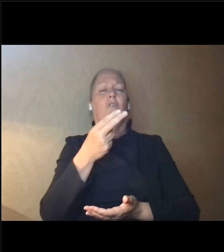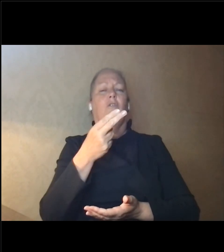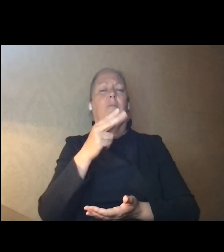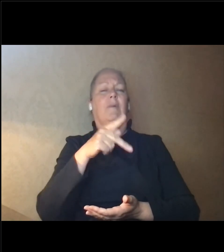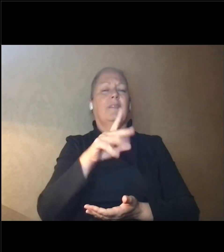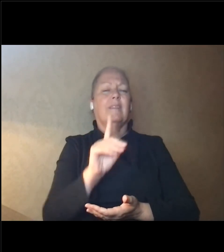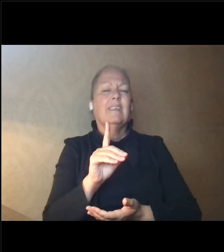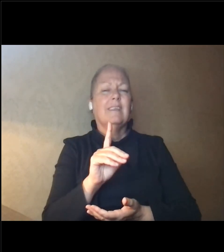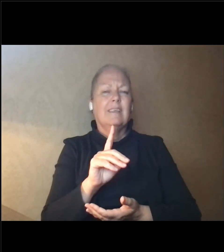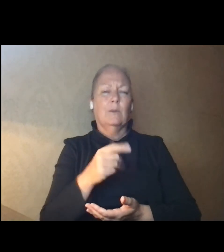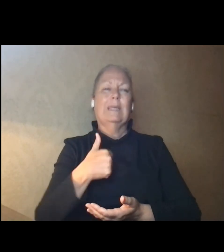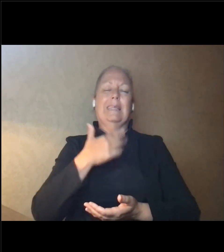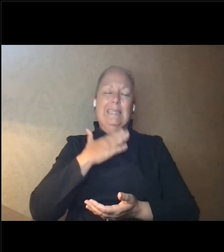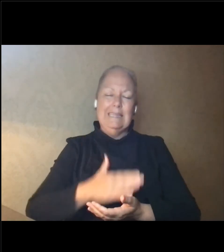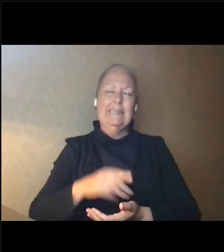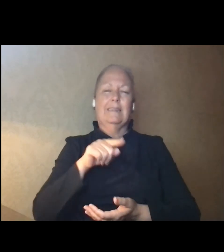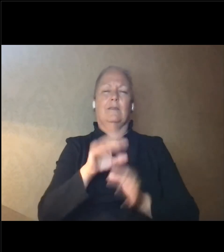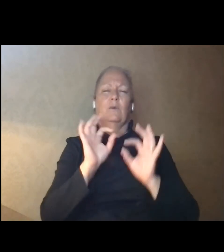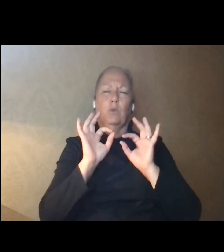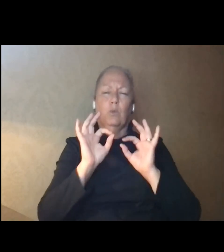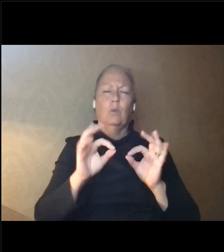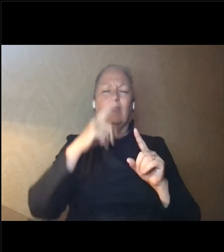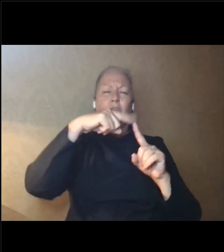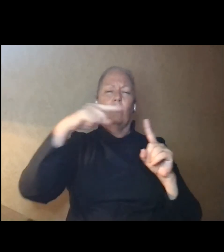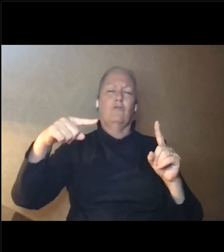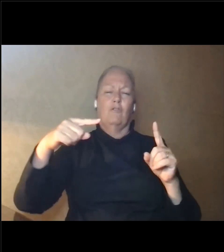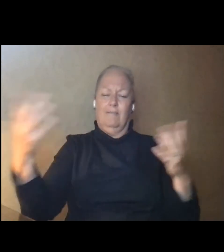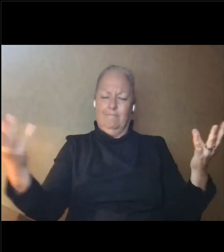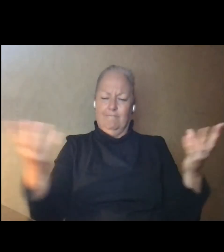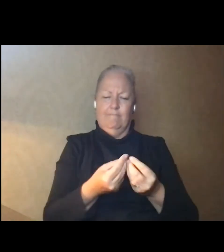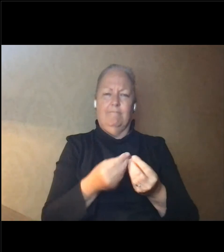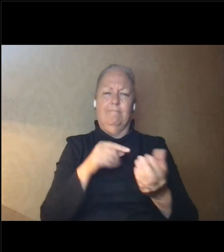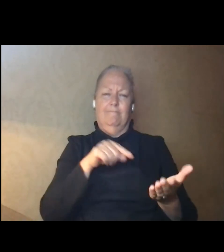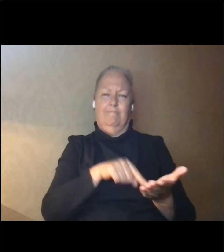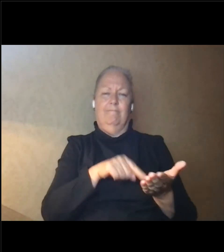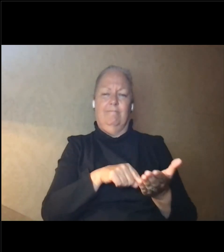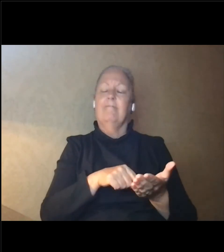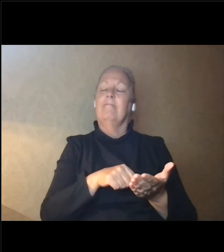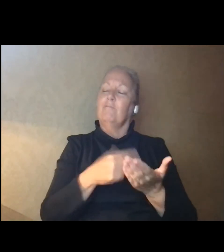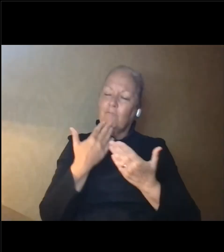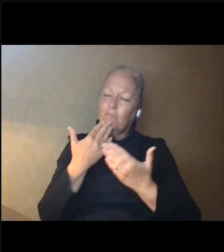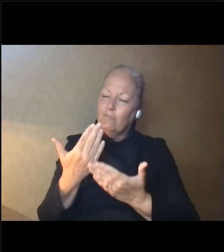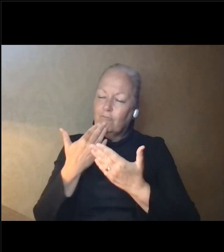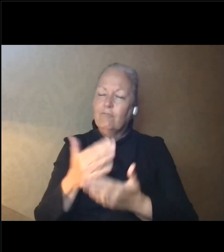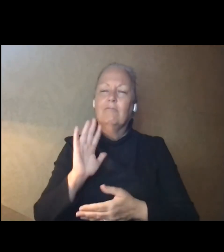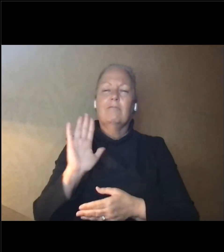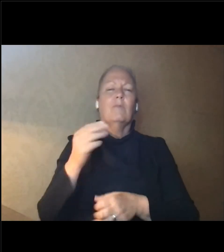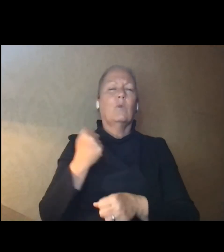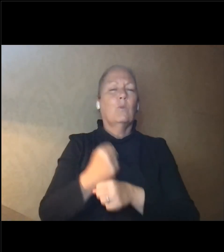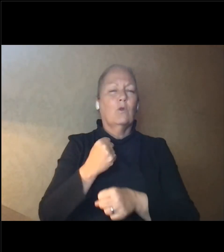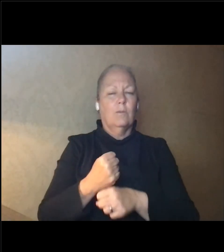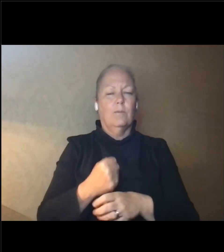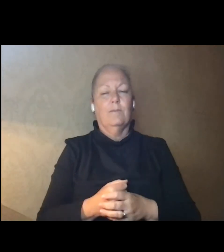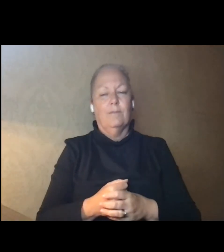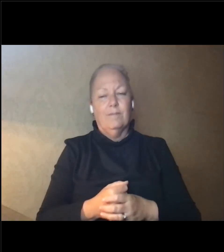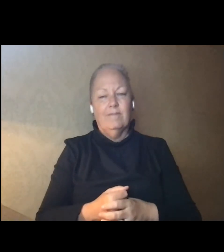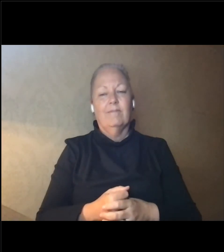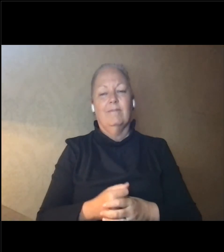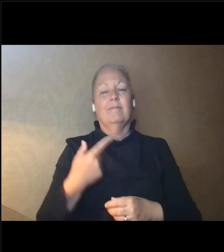you very much. Thank you for that, and thank you, Ghulam, for your words as well. We do need to wrap up